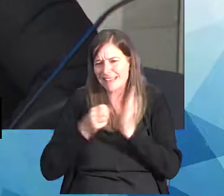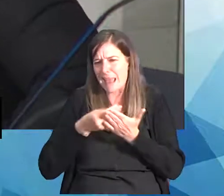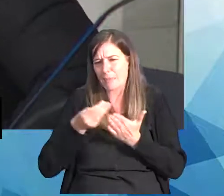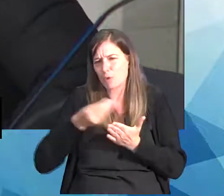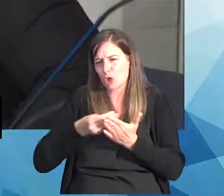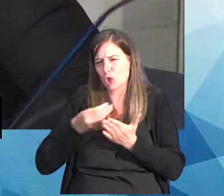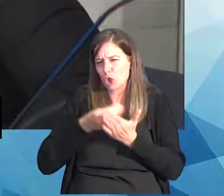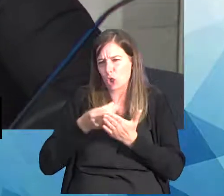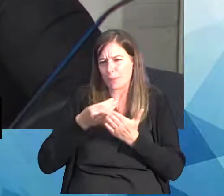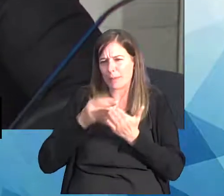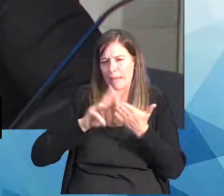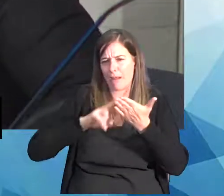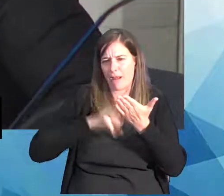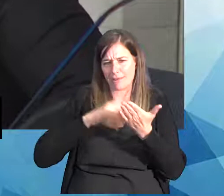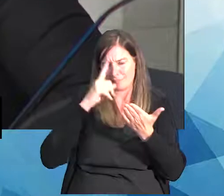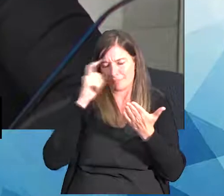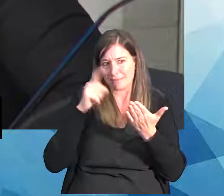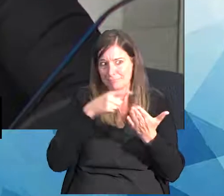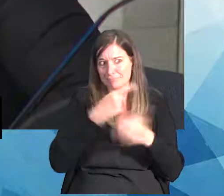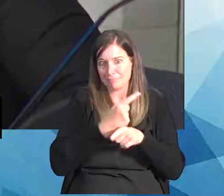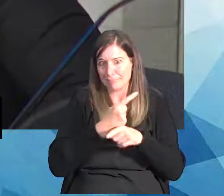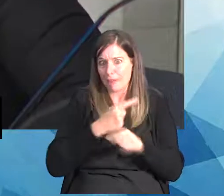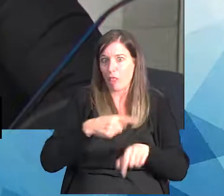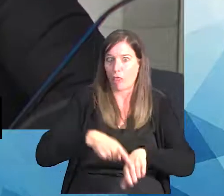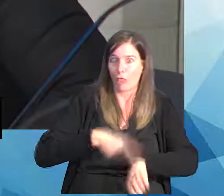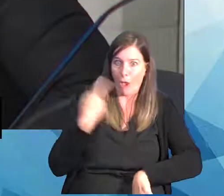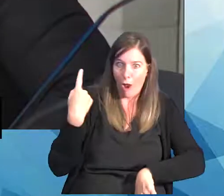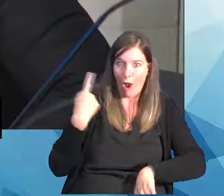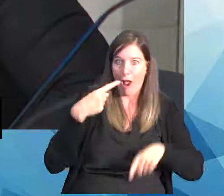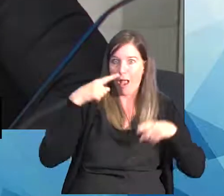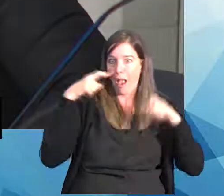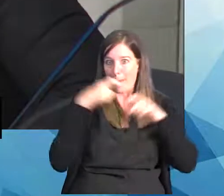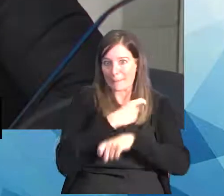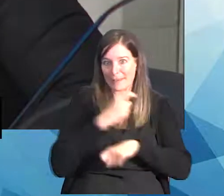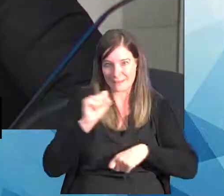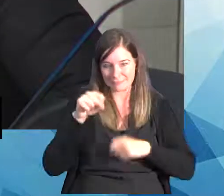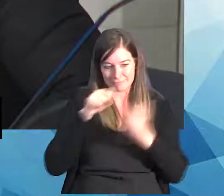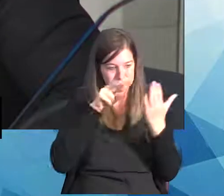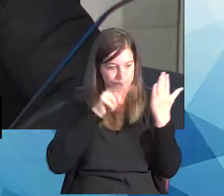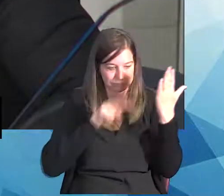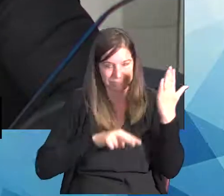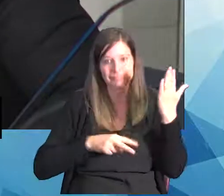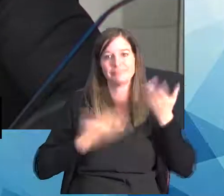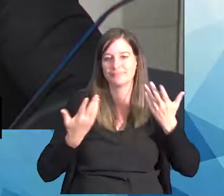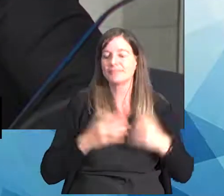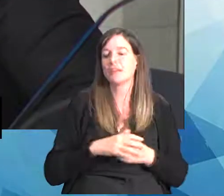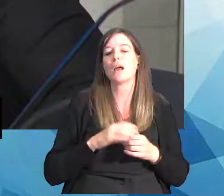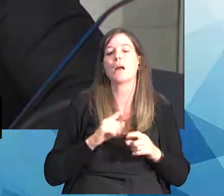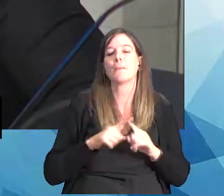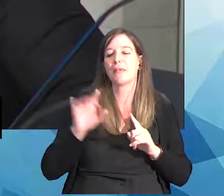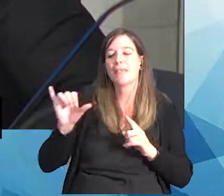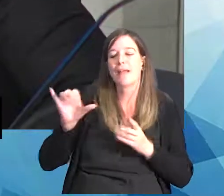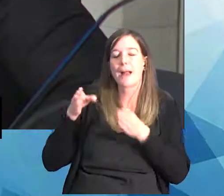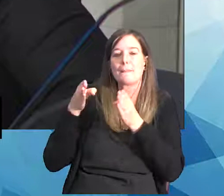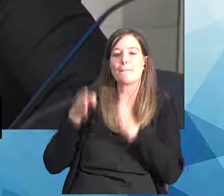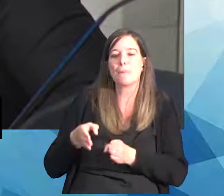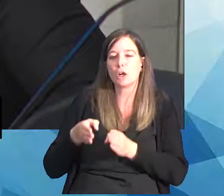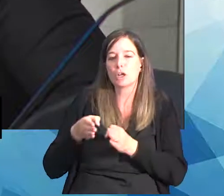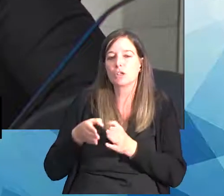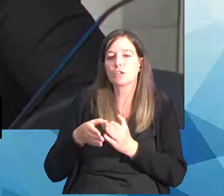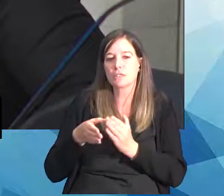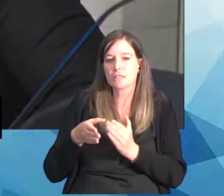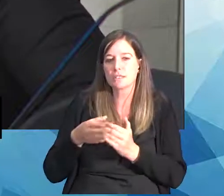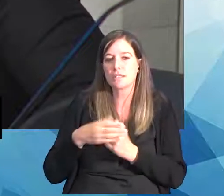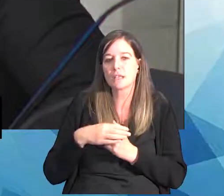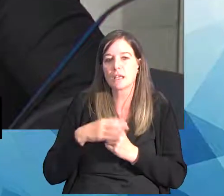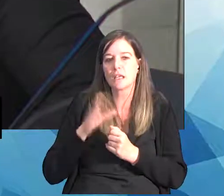and complex. But and Ms. Cooper, I would think that we have that the vendor would be submitting to personal jurisdiction and venue in the state